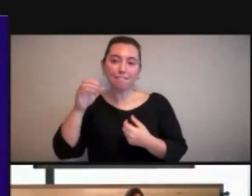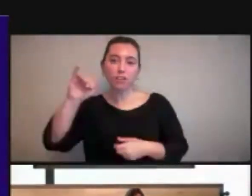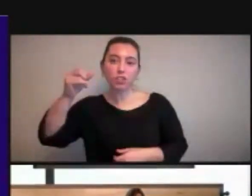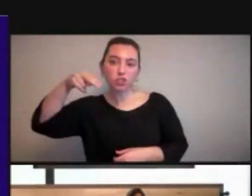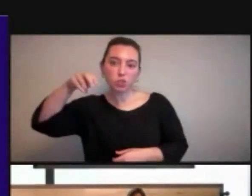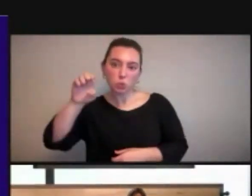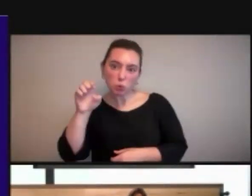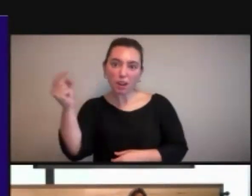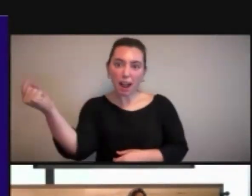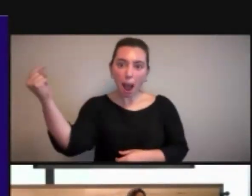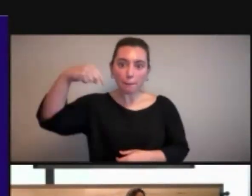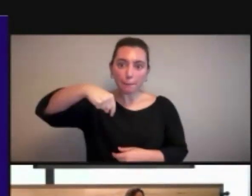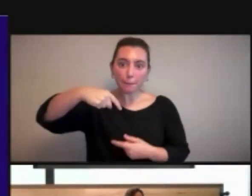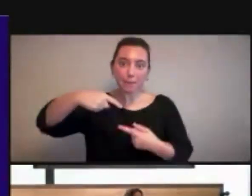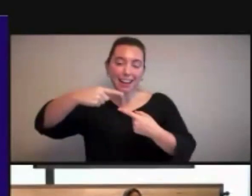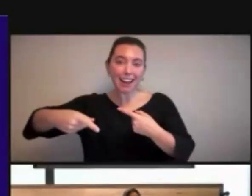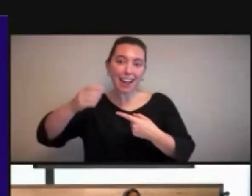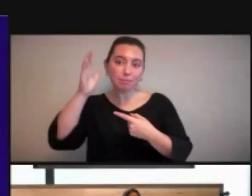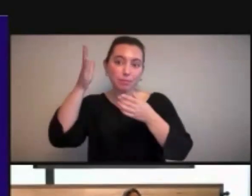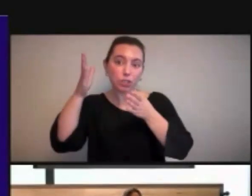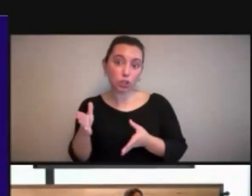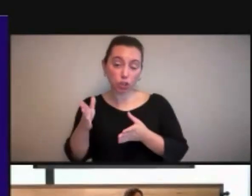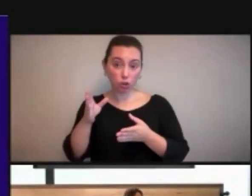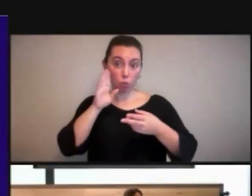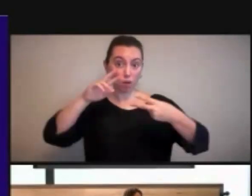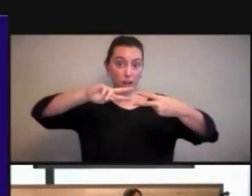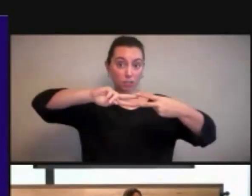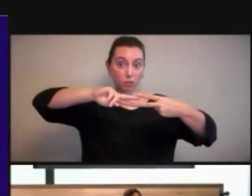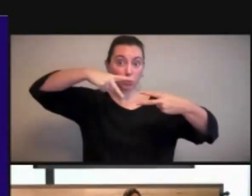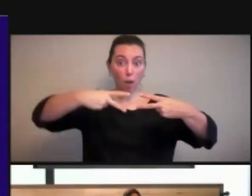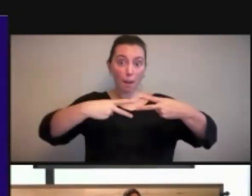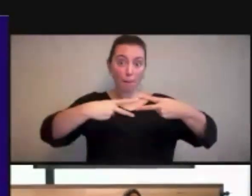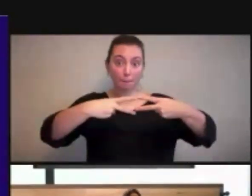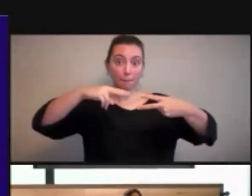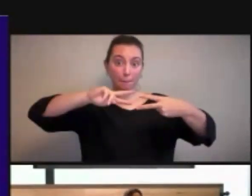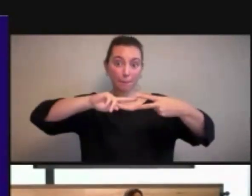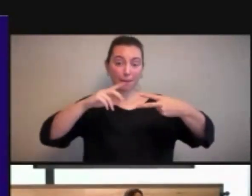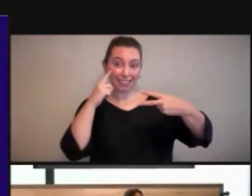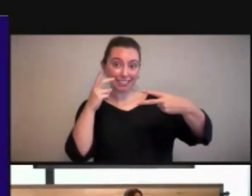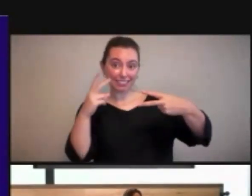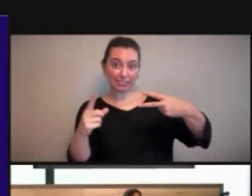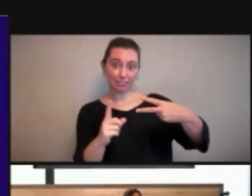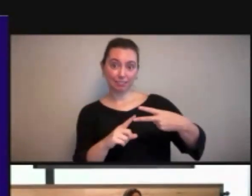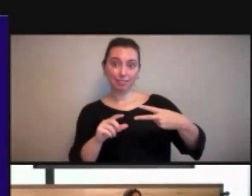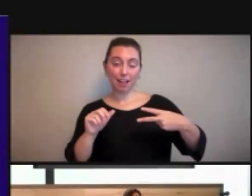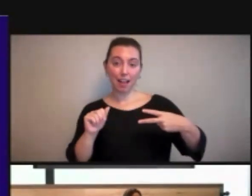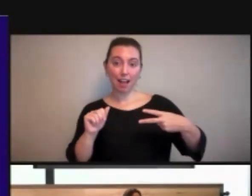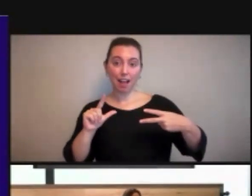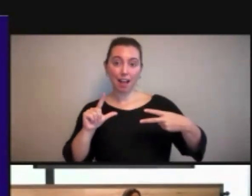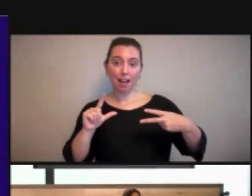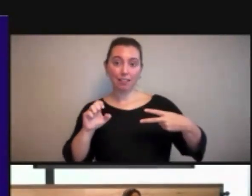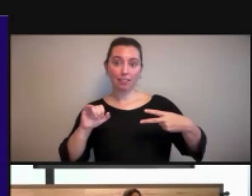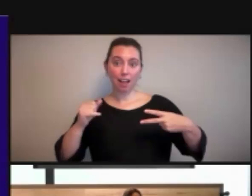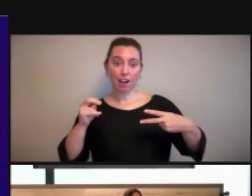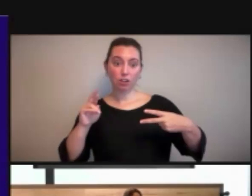shortly. Do you want us to swap to do Alejandro first? Because I can see him. He's just a couple of meters. That would be perfect. Thank